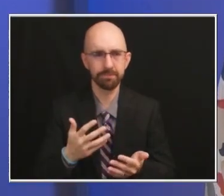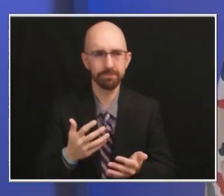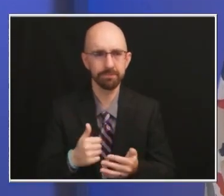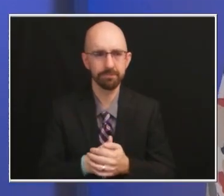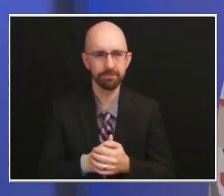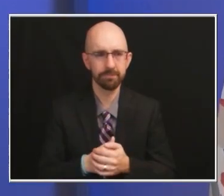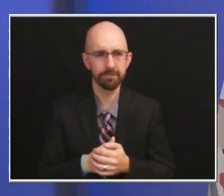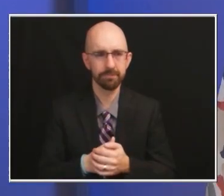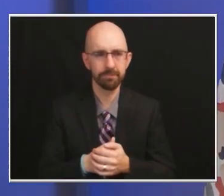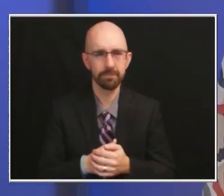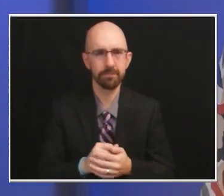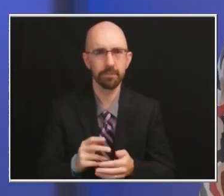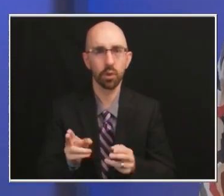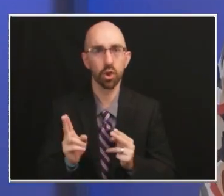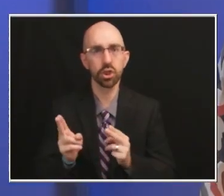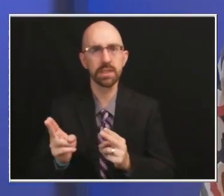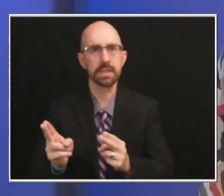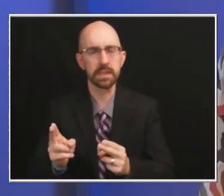urgency of